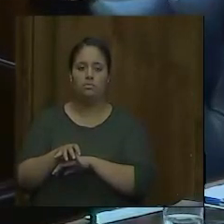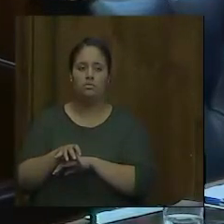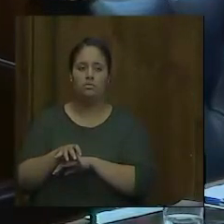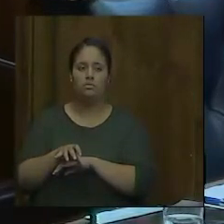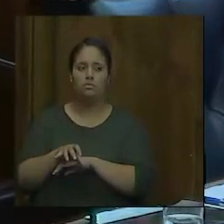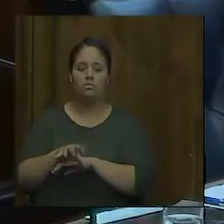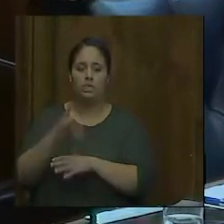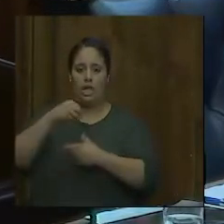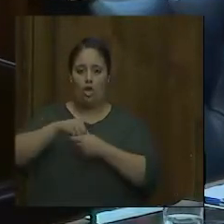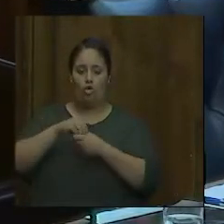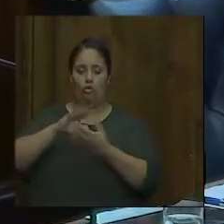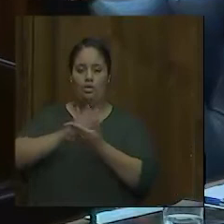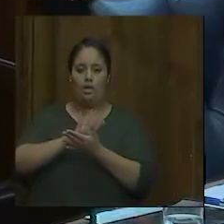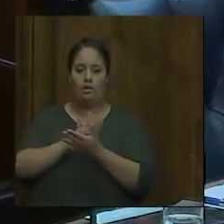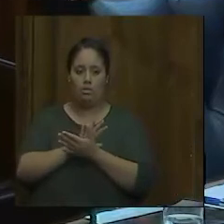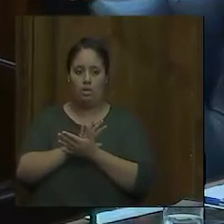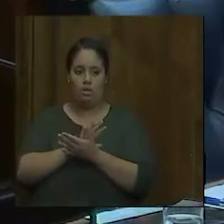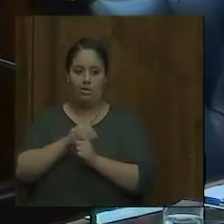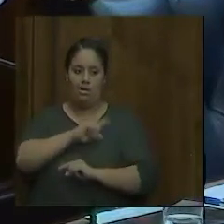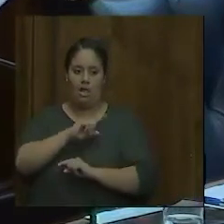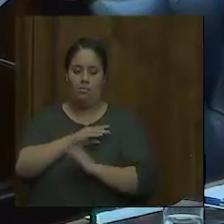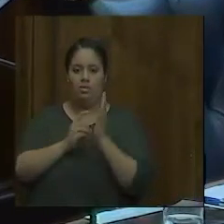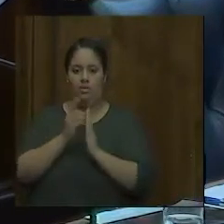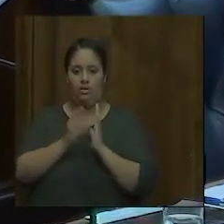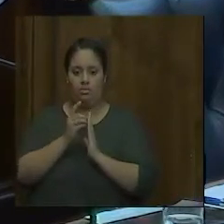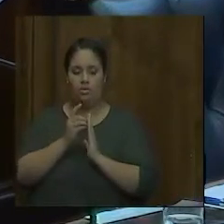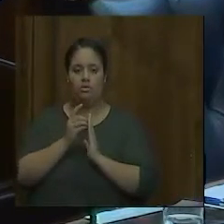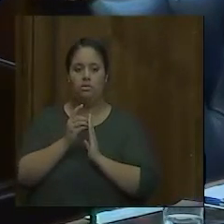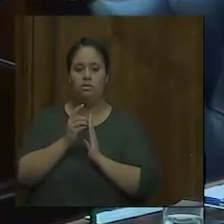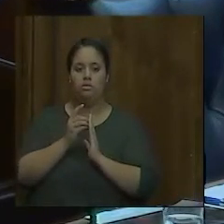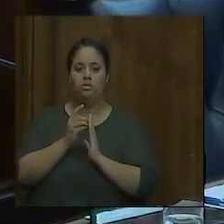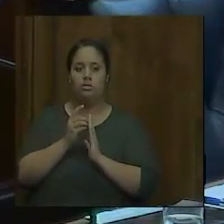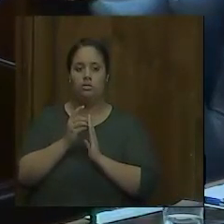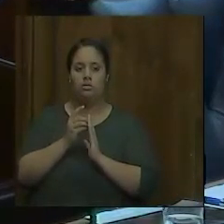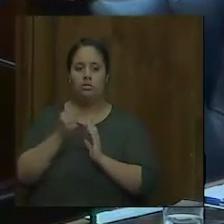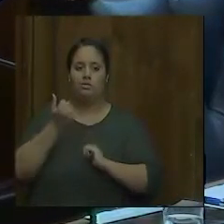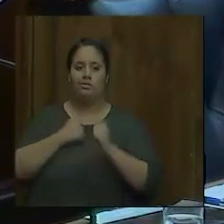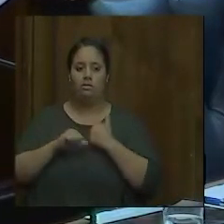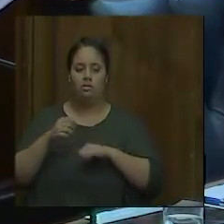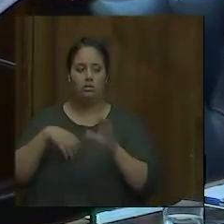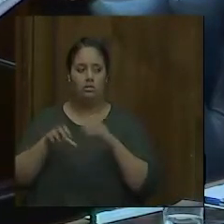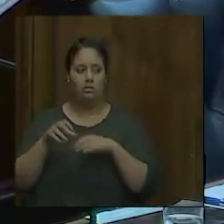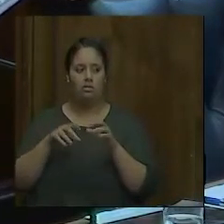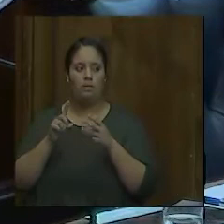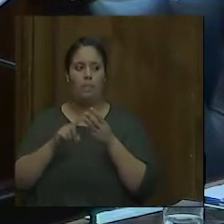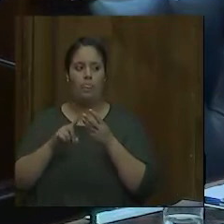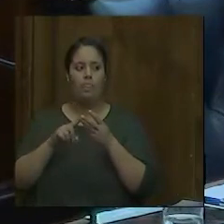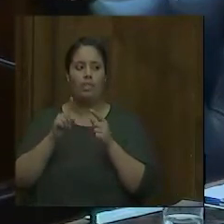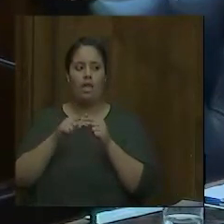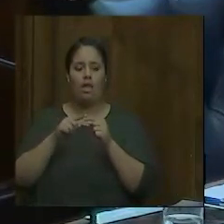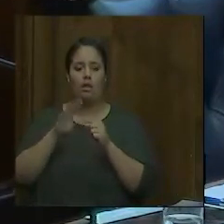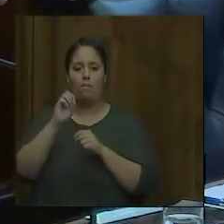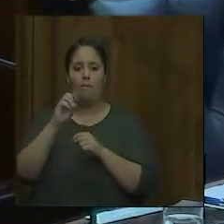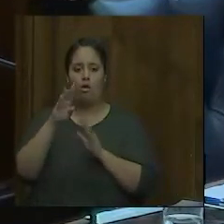includes the academies, club development, recreation, as well as the MOD